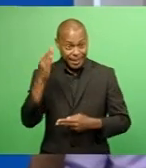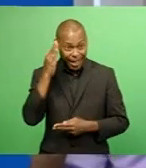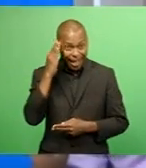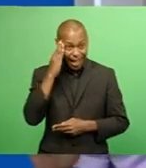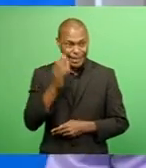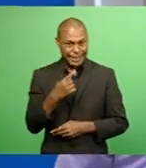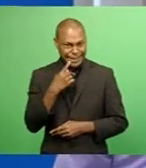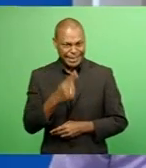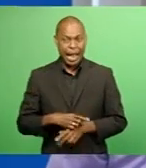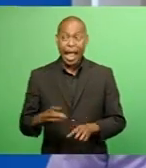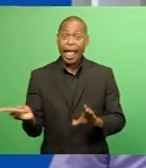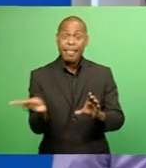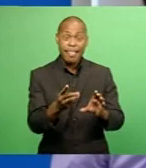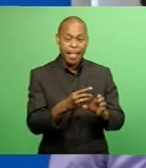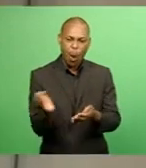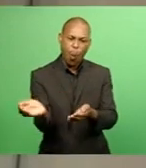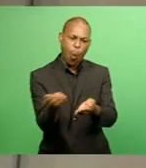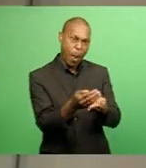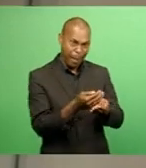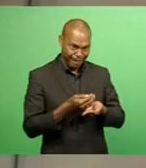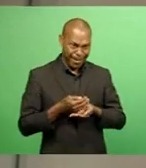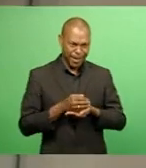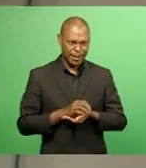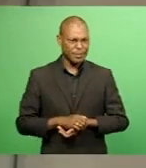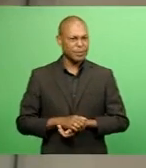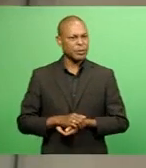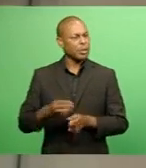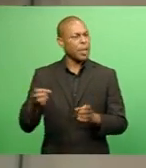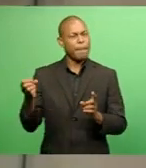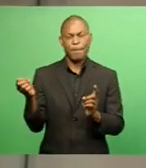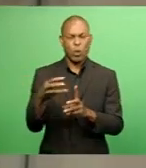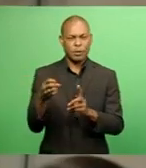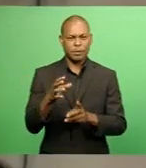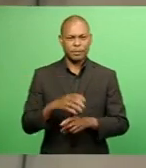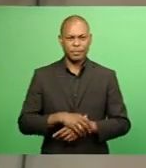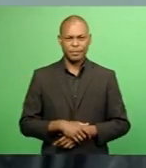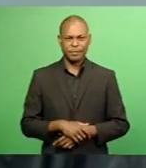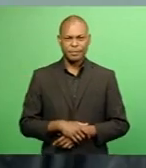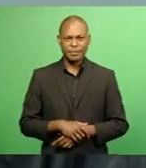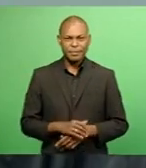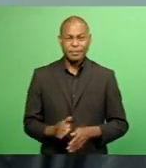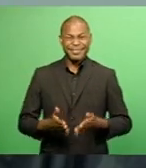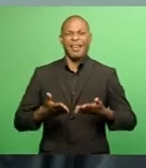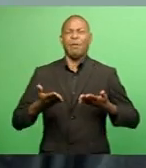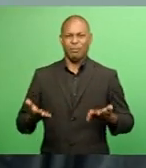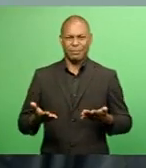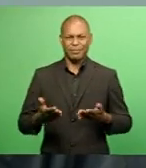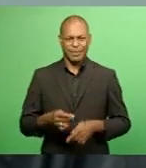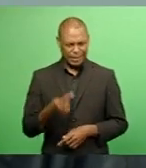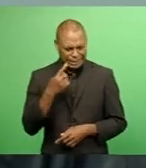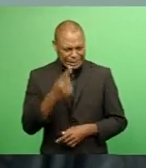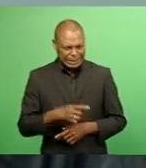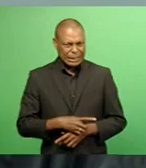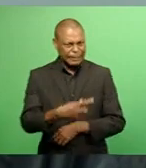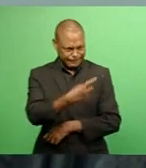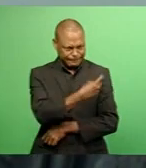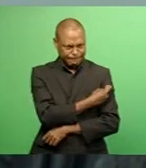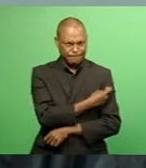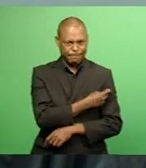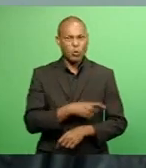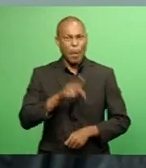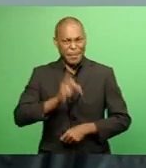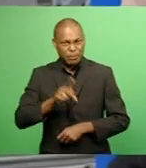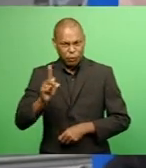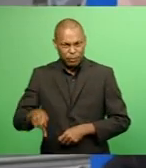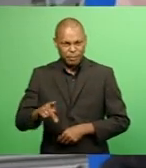the data collected through the registration is vital. And then the credibility of that data at the back end is important in terms of the vaccine passport that